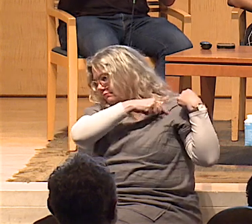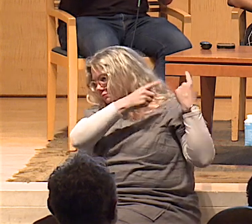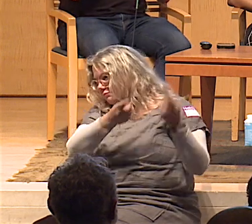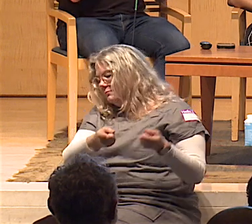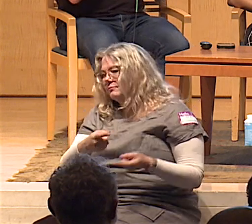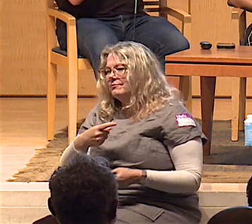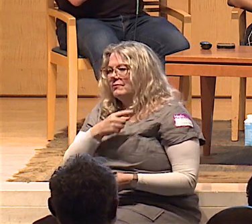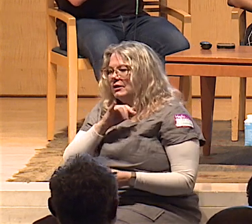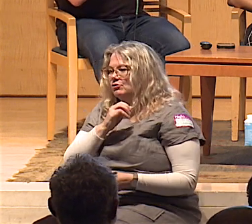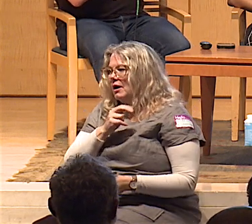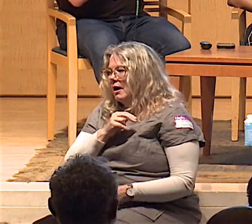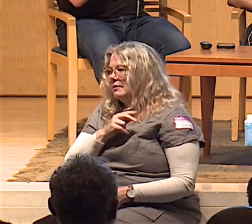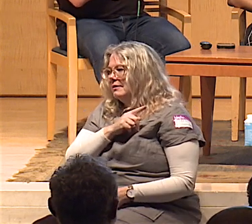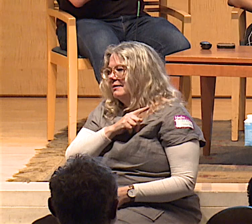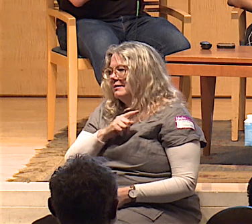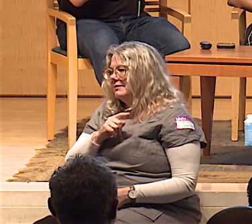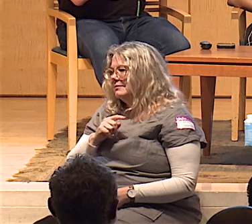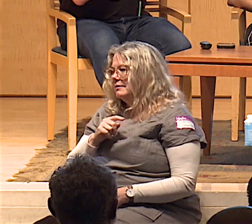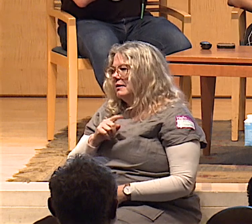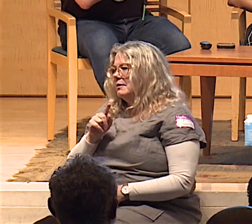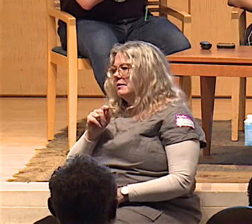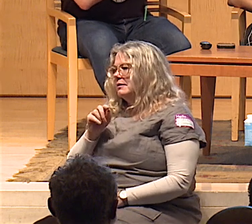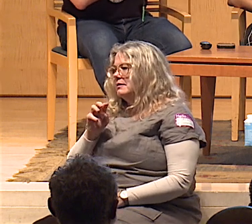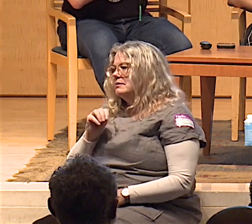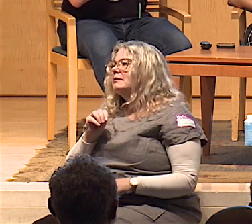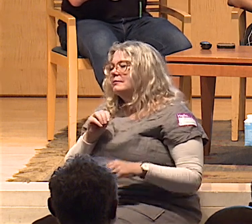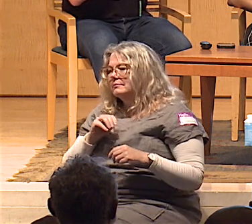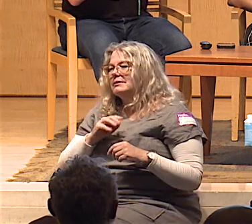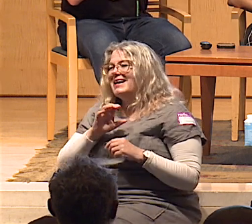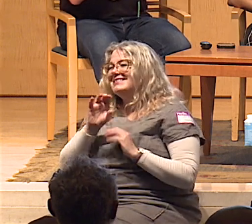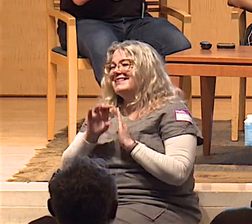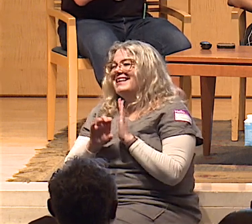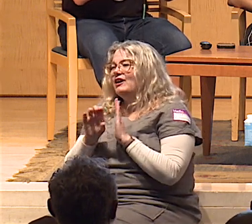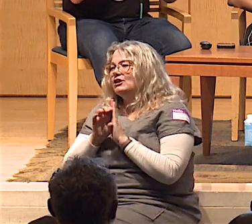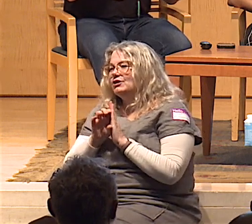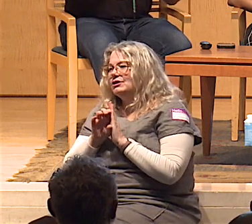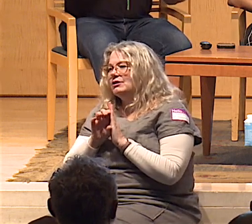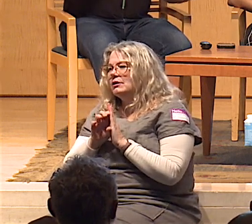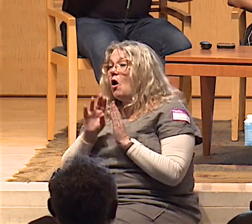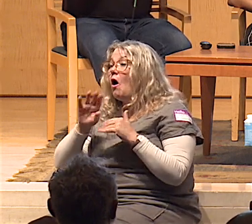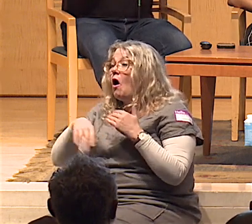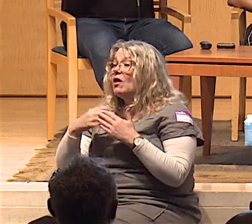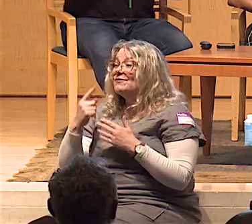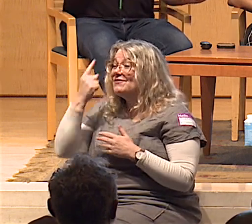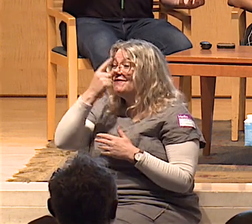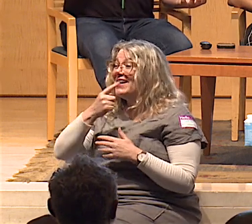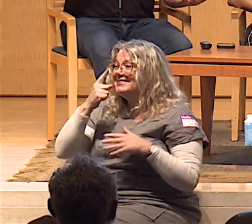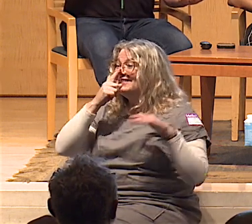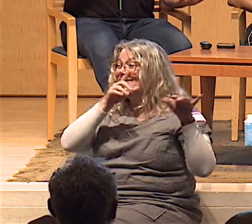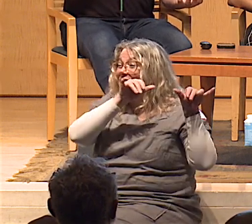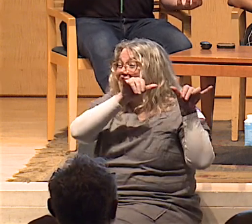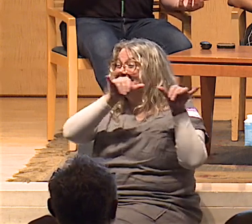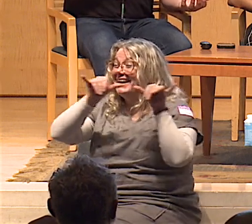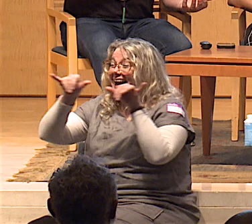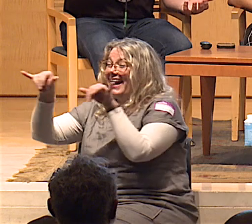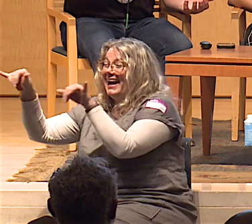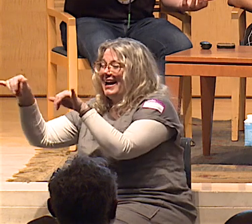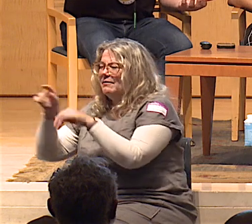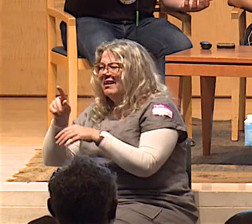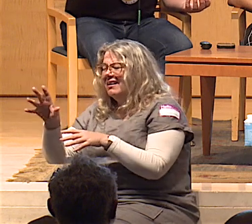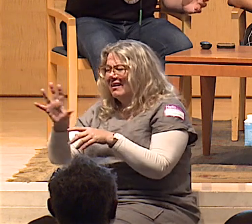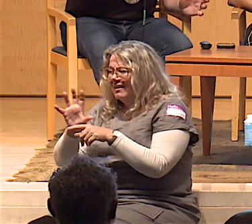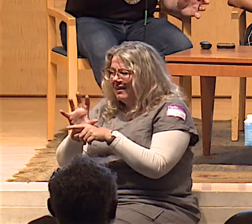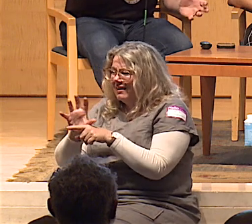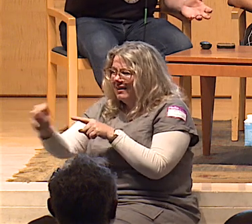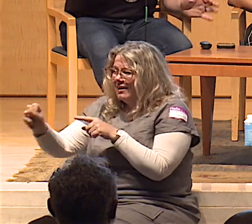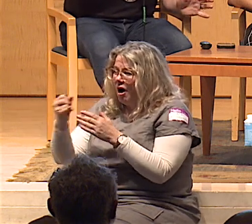His characters all look the same, right? All of his penises look the same. All of the faces look the same. And he's a brilliant artist, but like, wow,